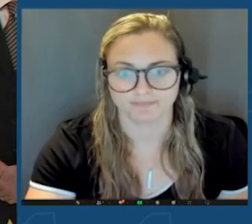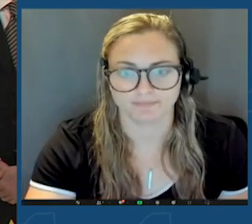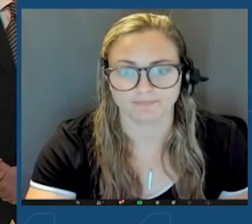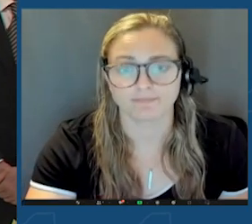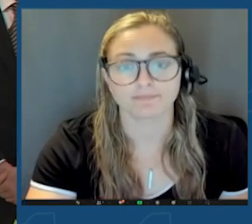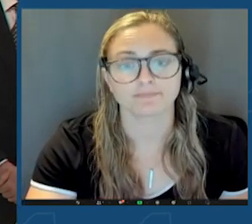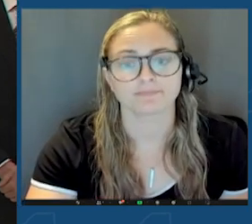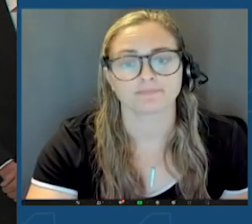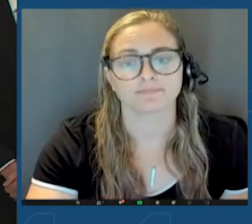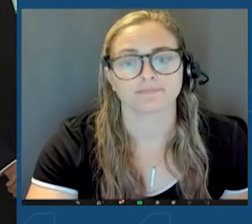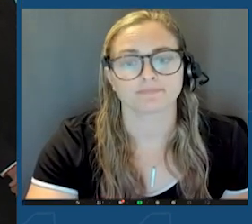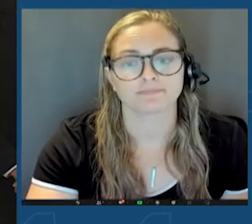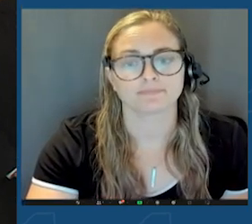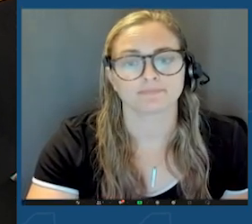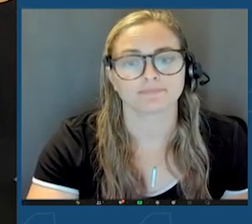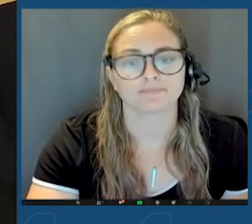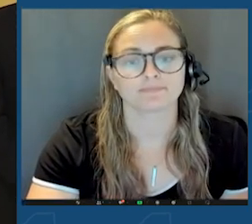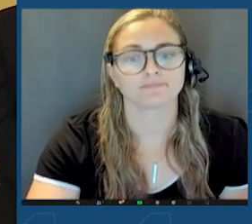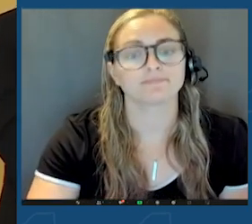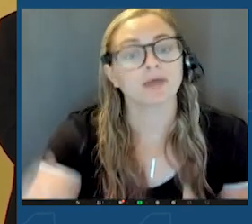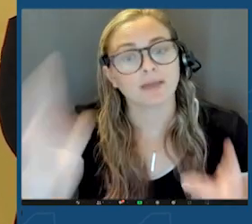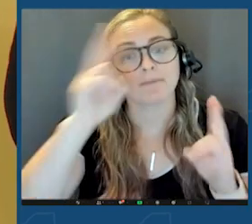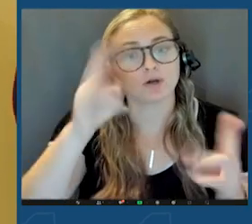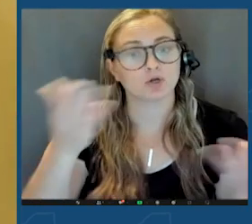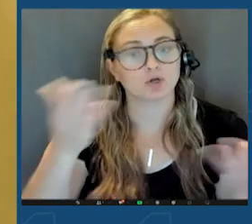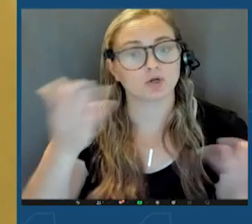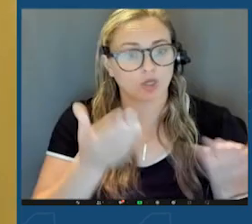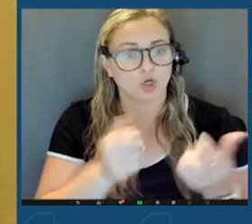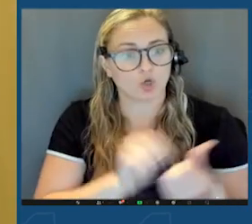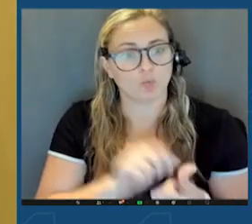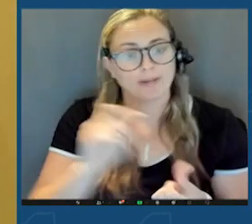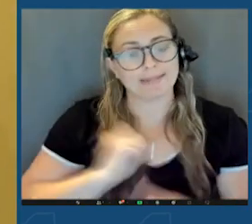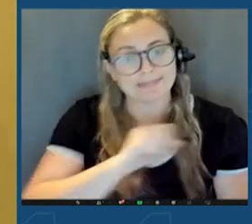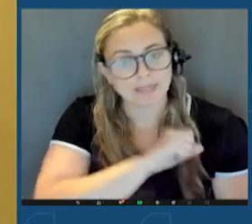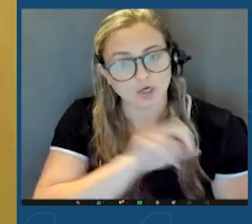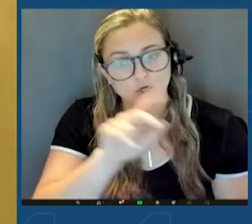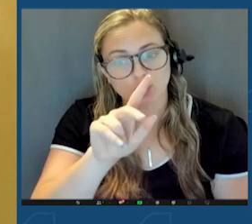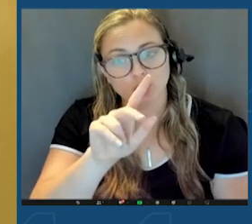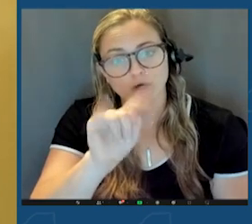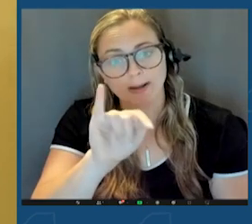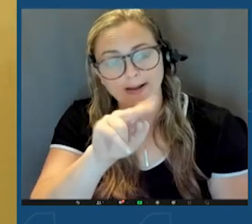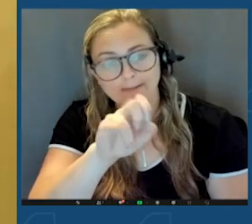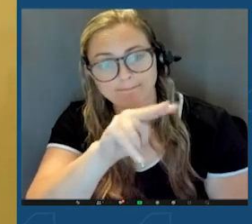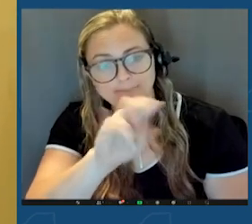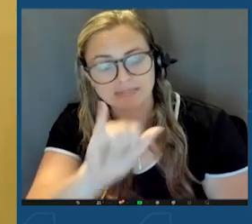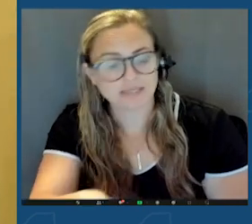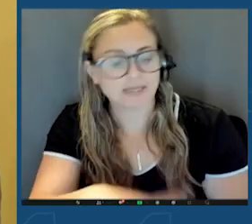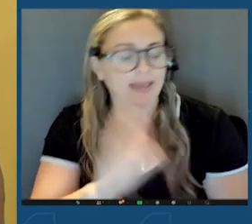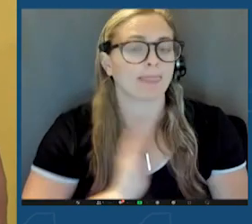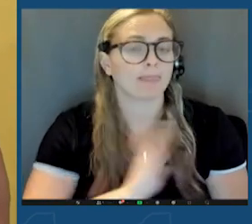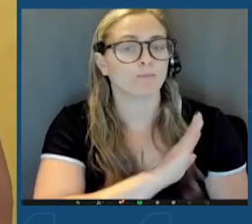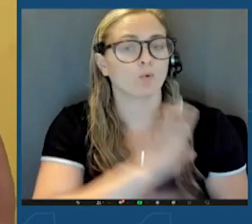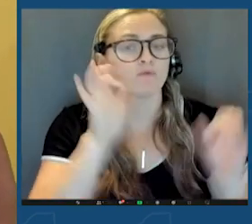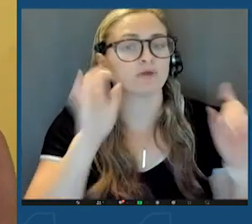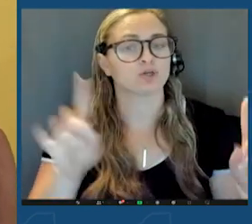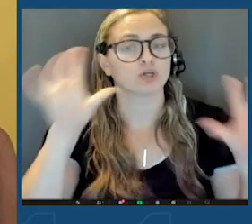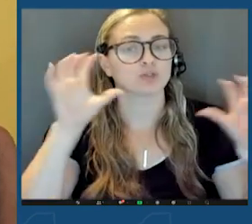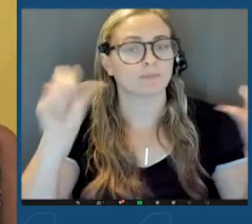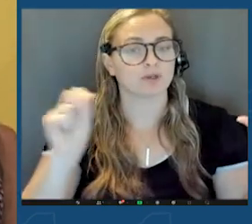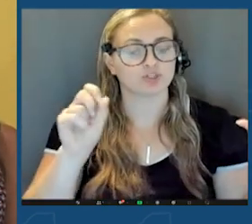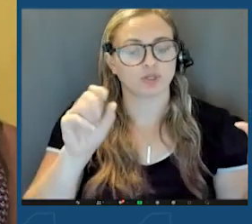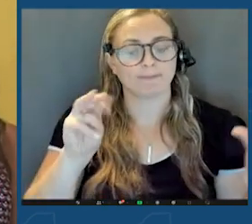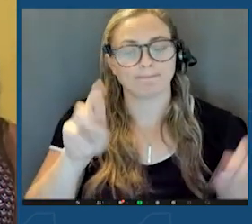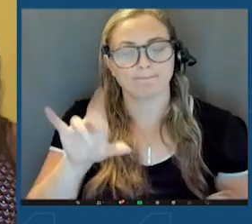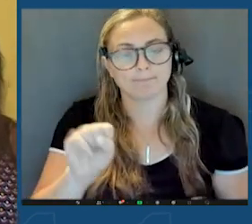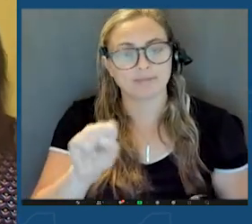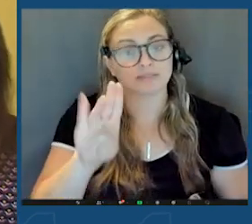here alongside Governor Hochul, Senator Kaminsky, Superintendent Raymond, and Board of Education President Ms. Brome, and